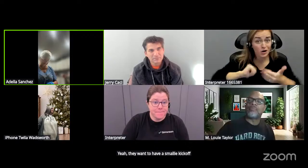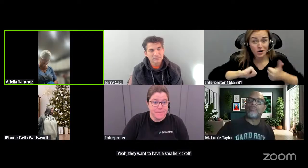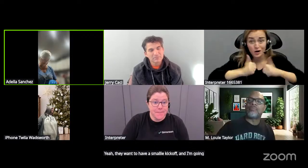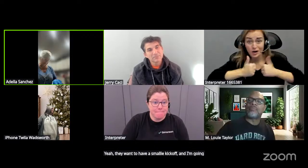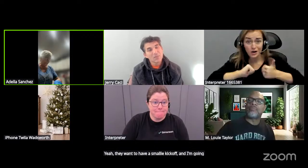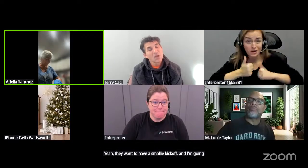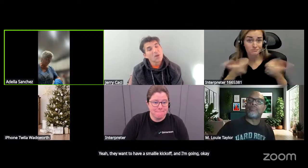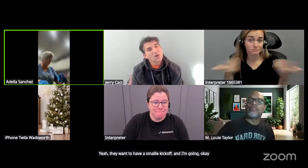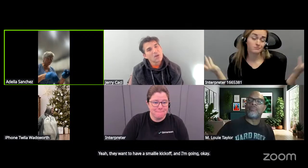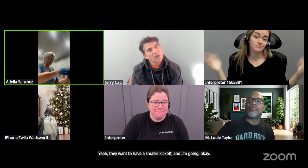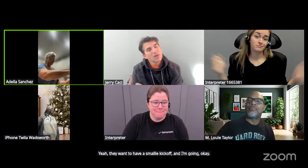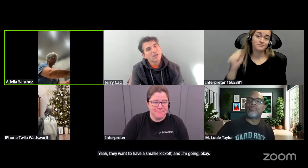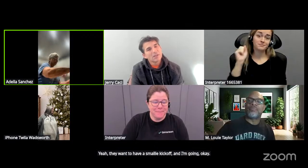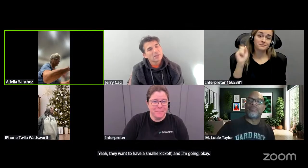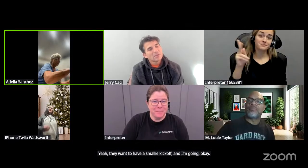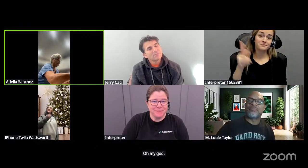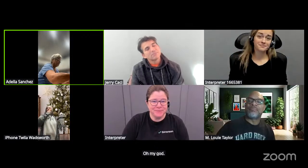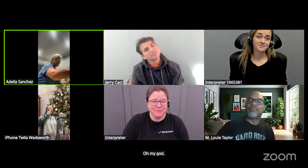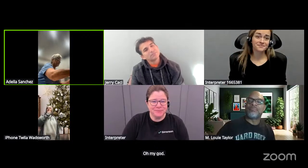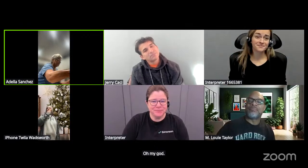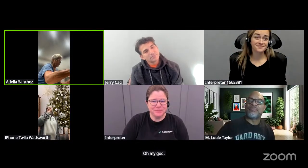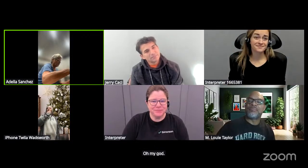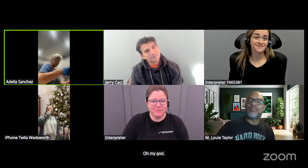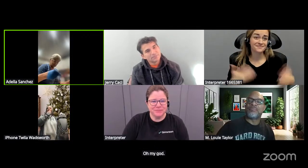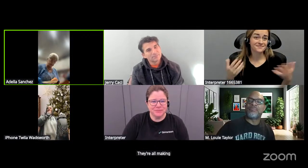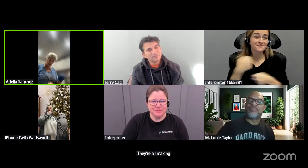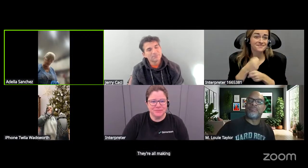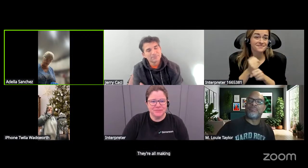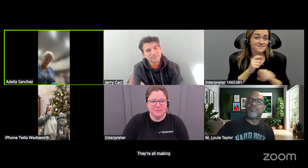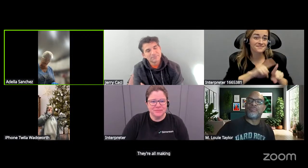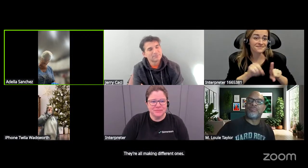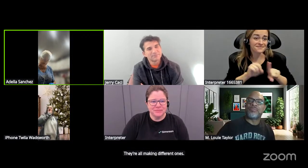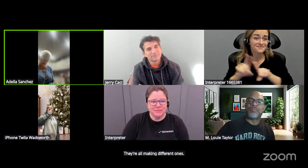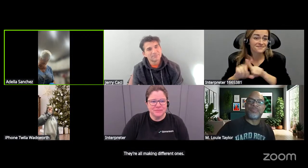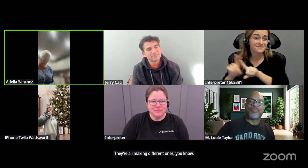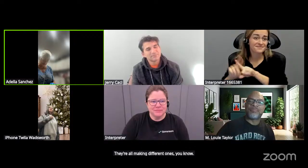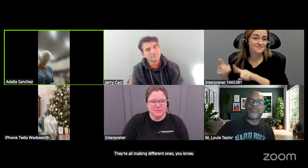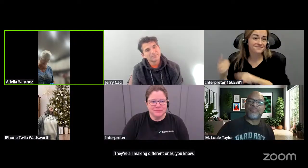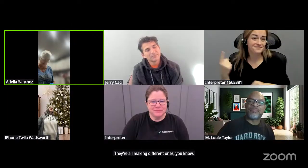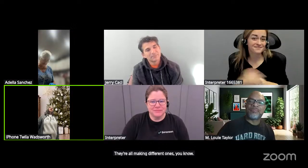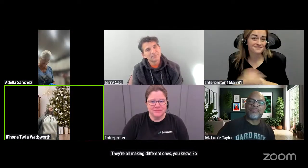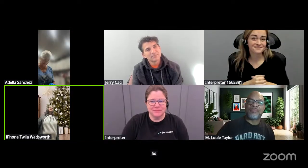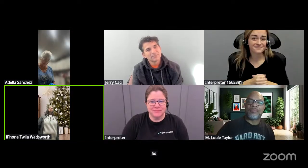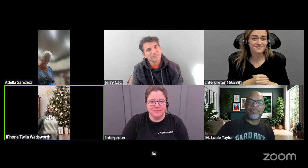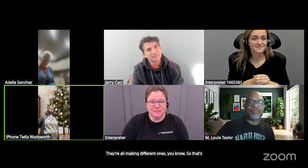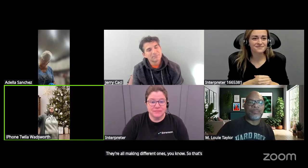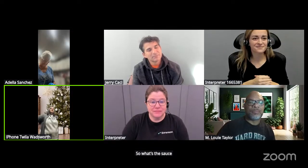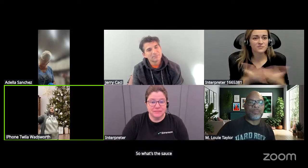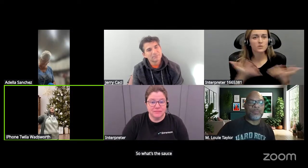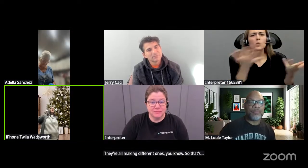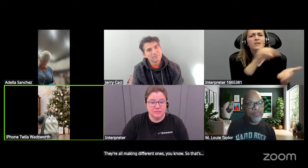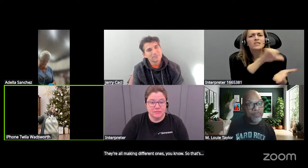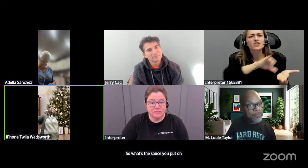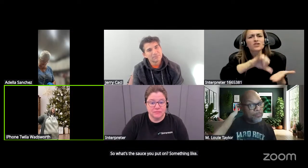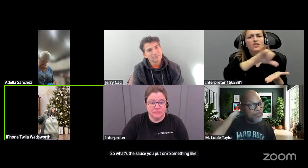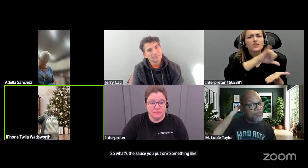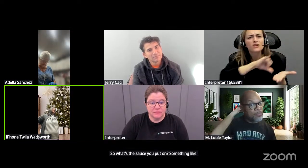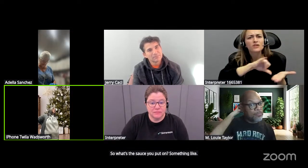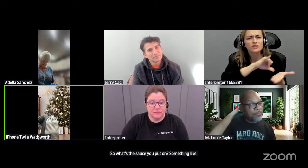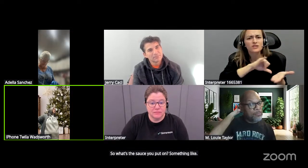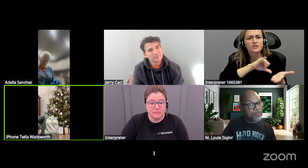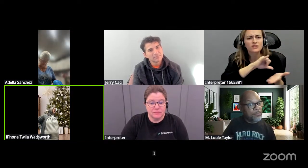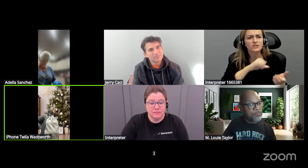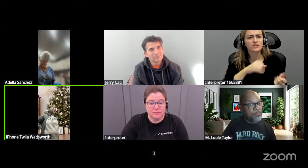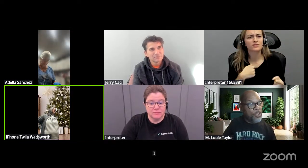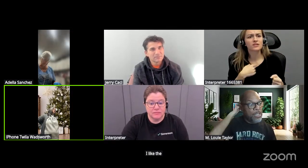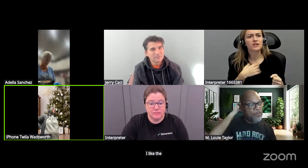okay. They're all making different ones, you know. So So that's what's the sauce you put on them? Something like, I like